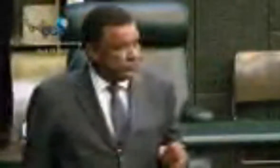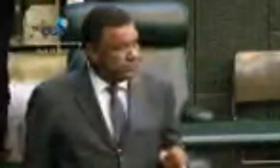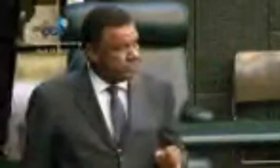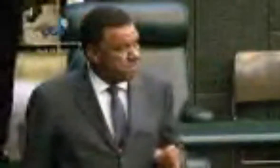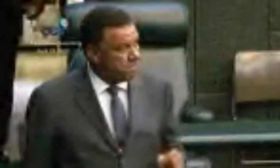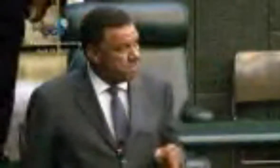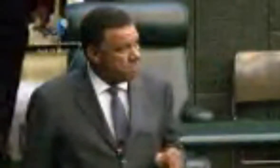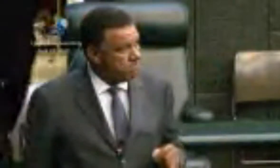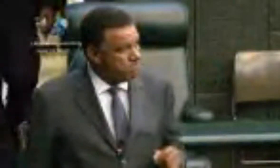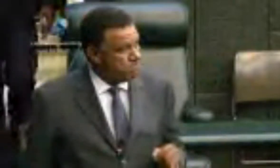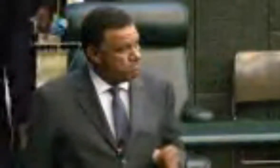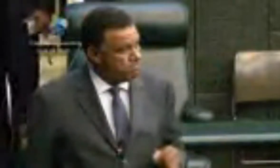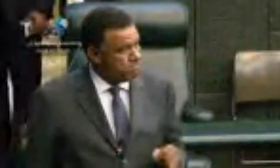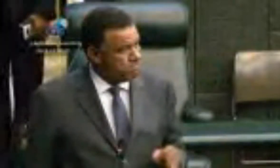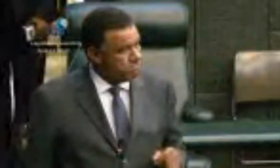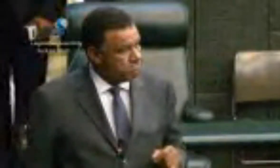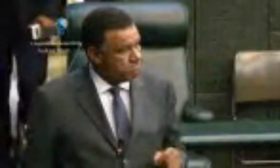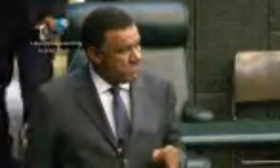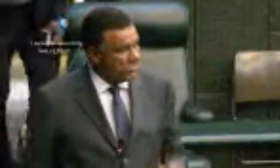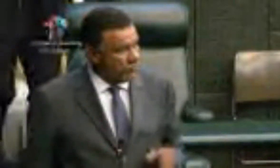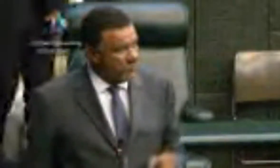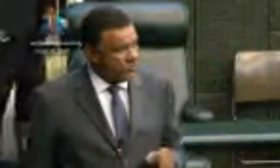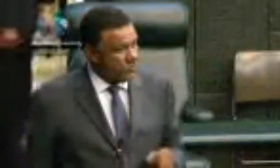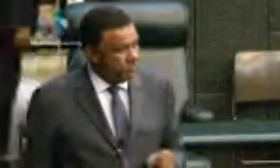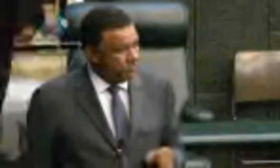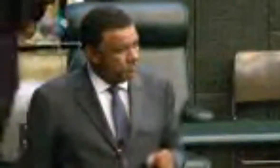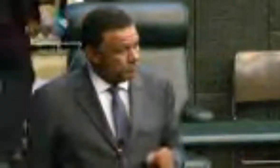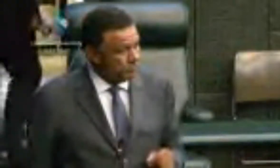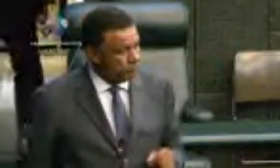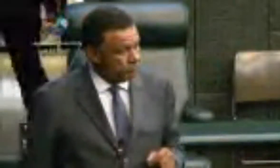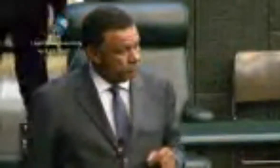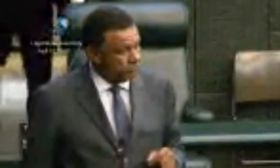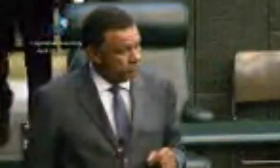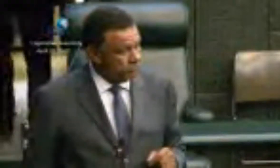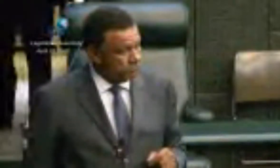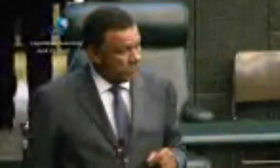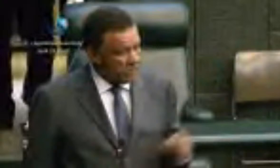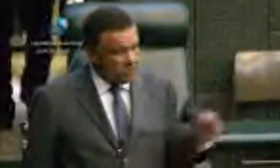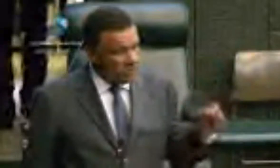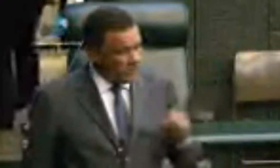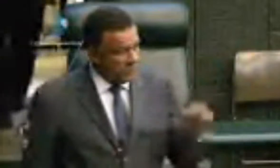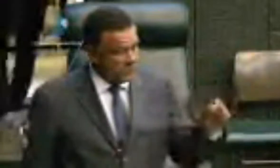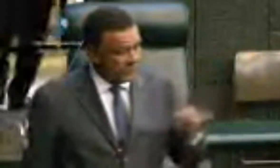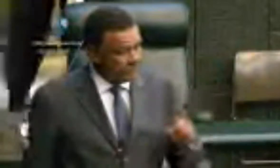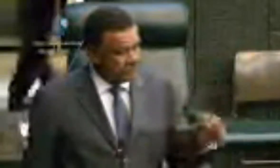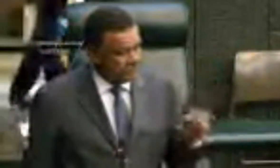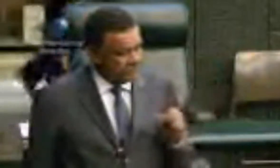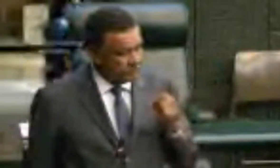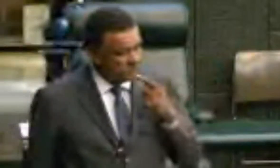pay tribute to all those staff in this country,